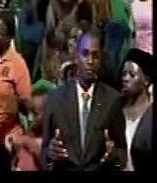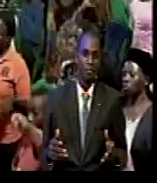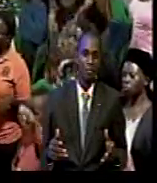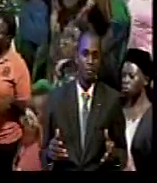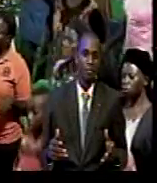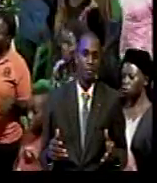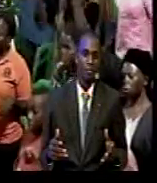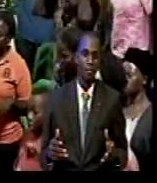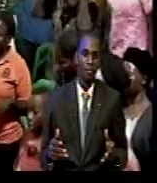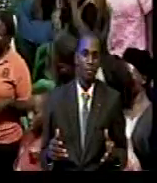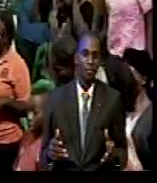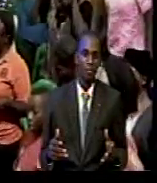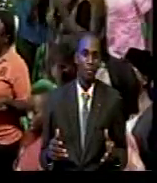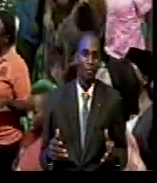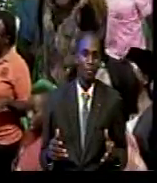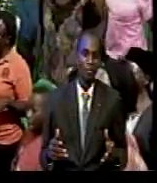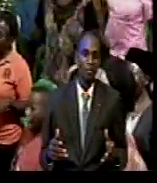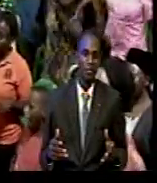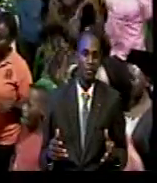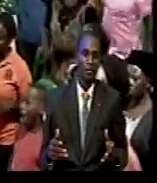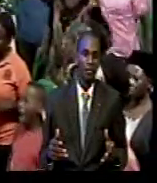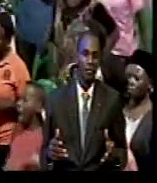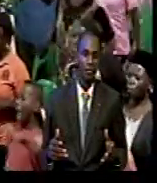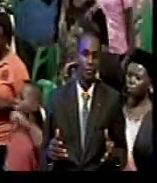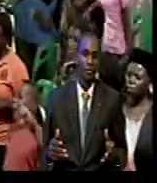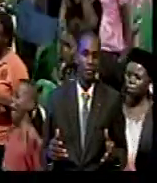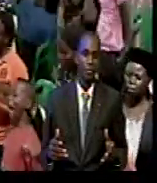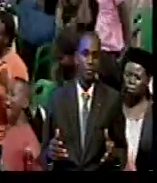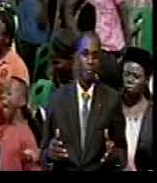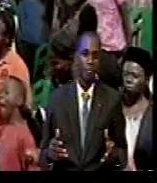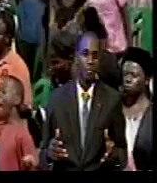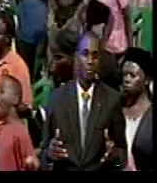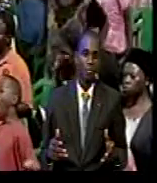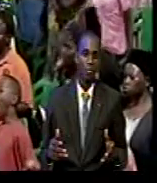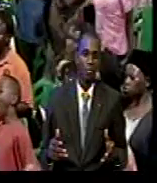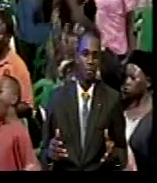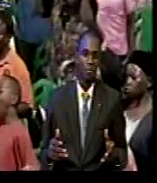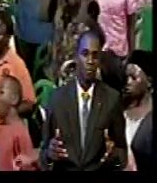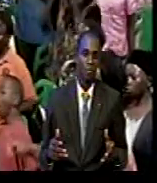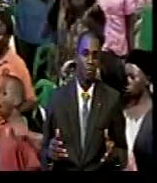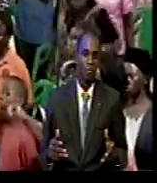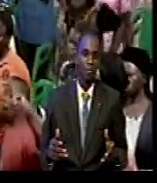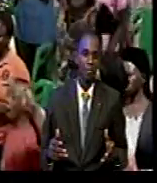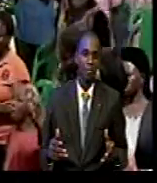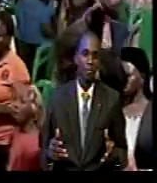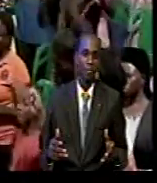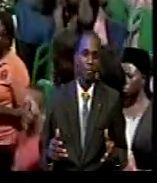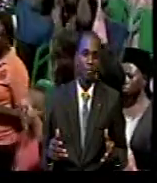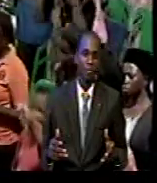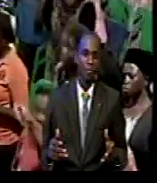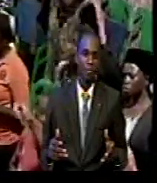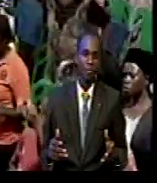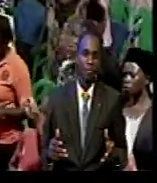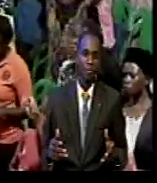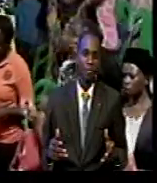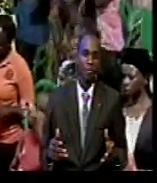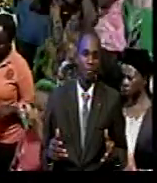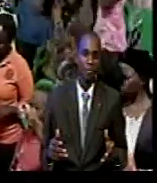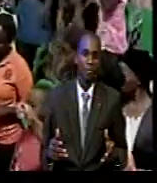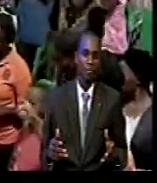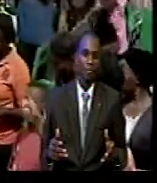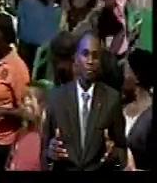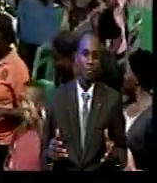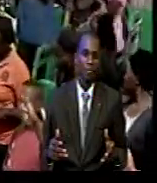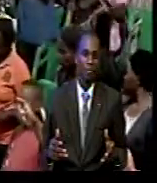countries and continents where they yielded themselves, whether in their private home or in a local